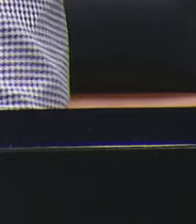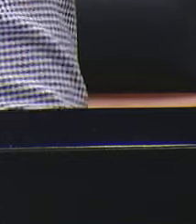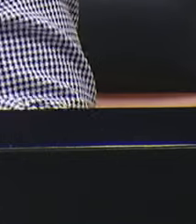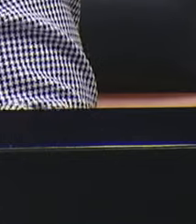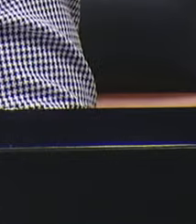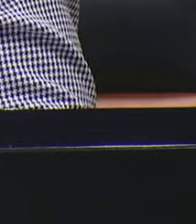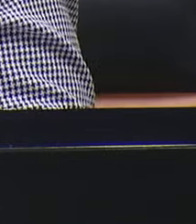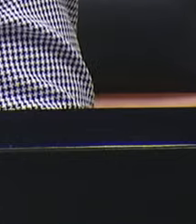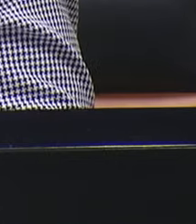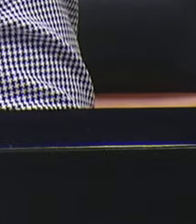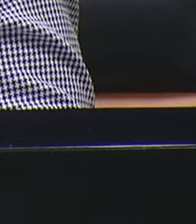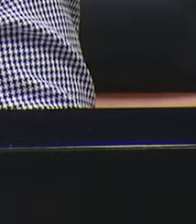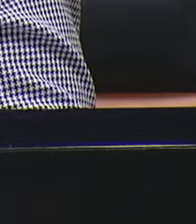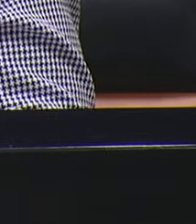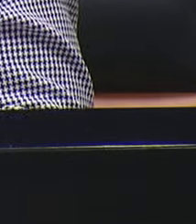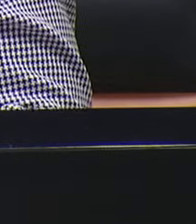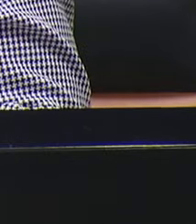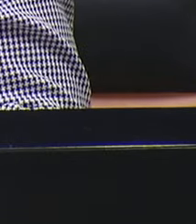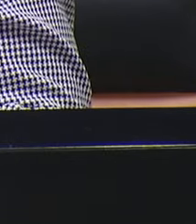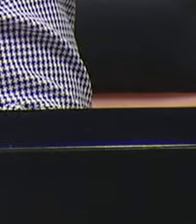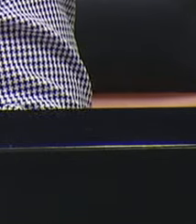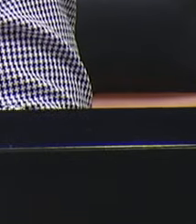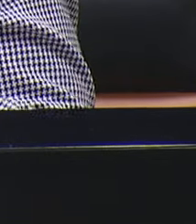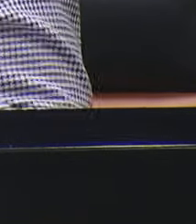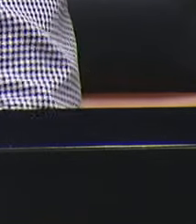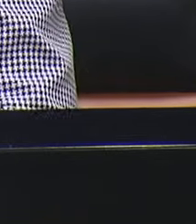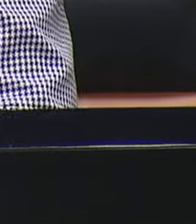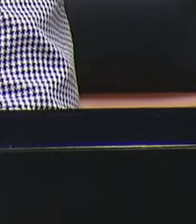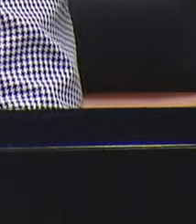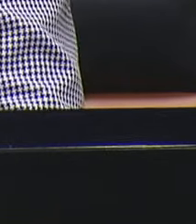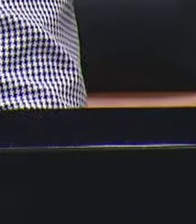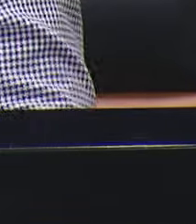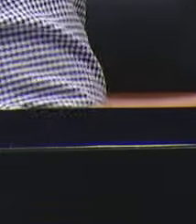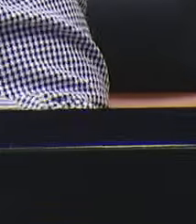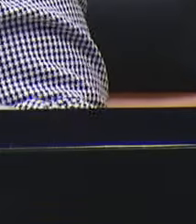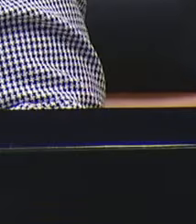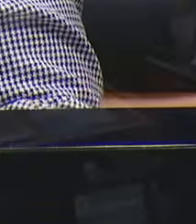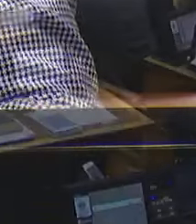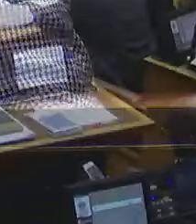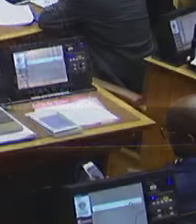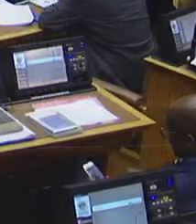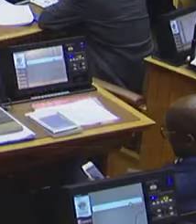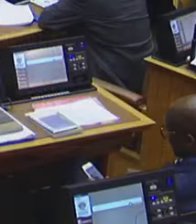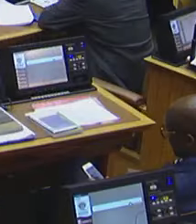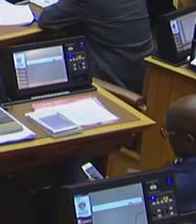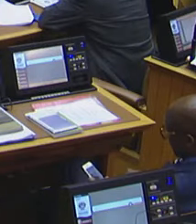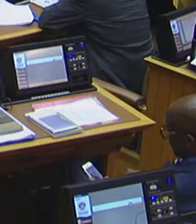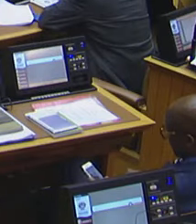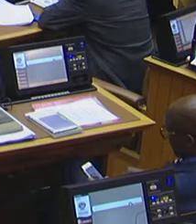are 202. Hence, the vote is accordingly agreed to.